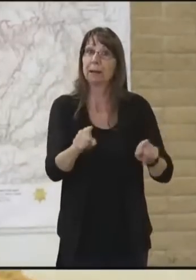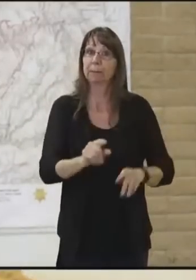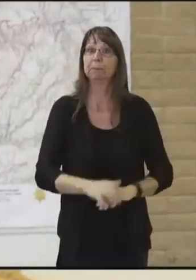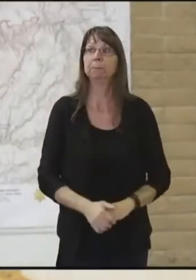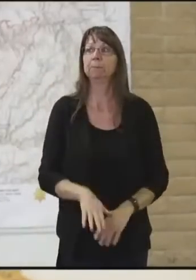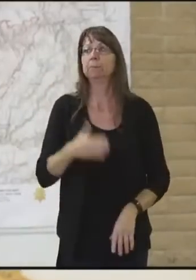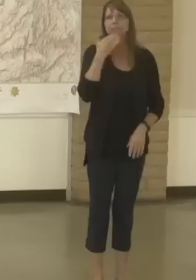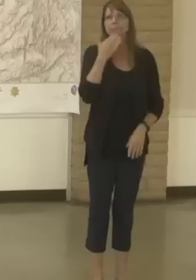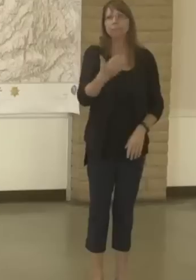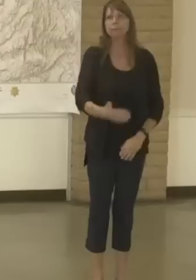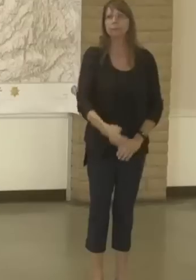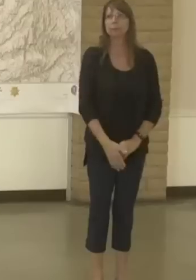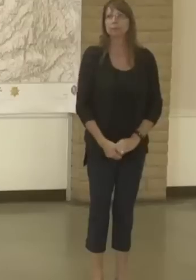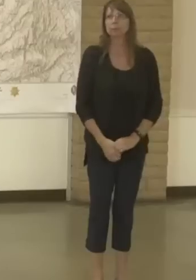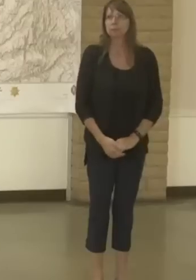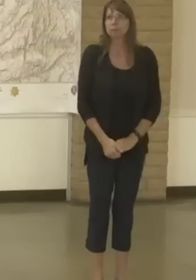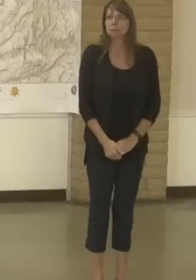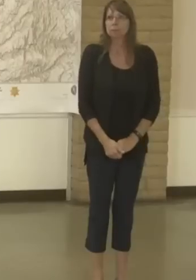Thank you.